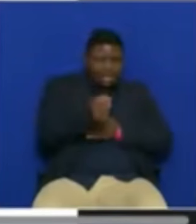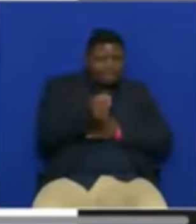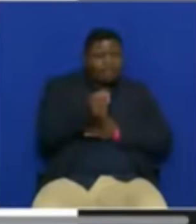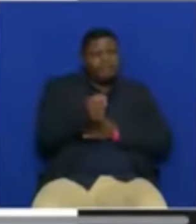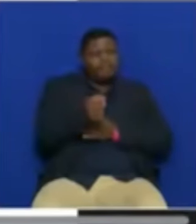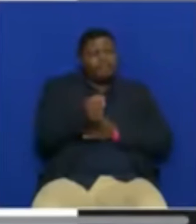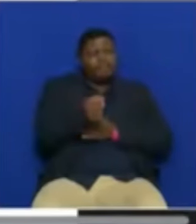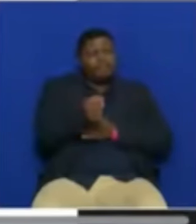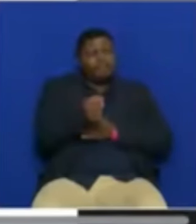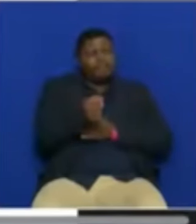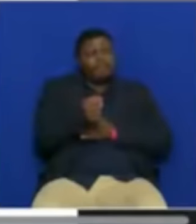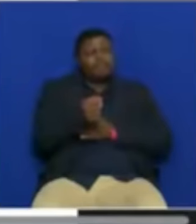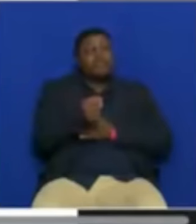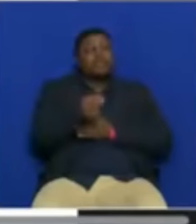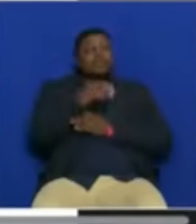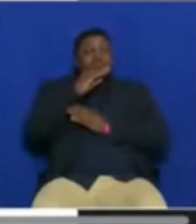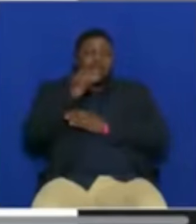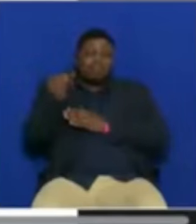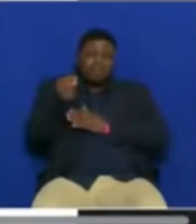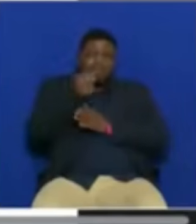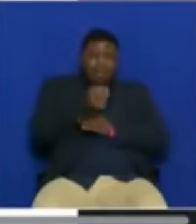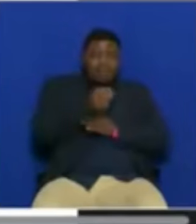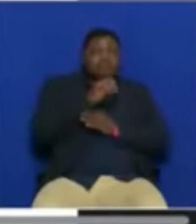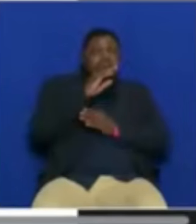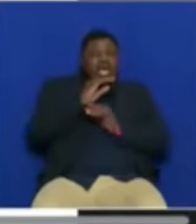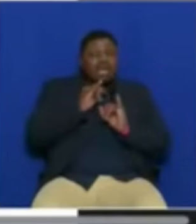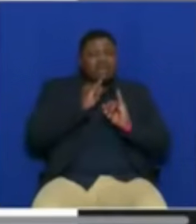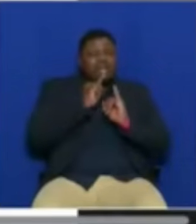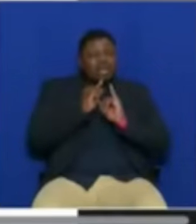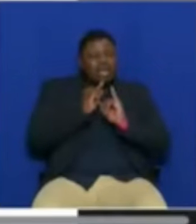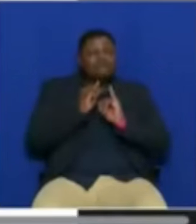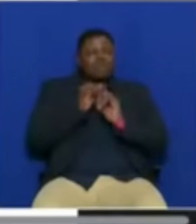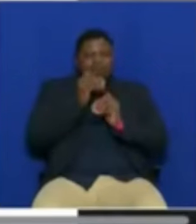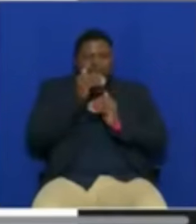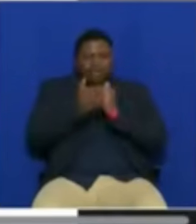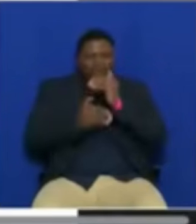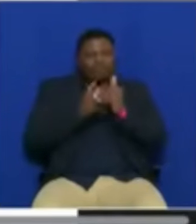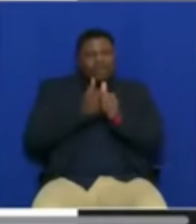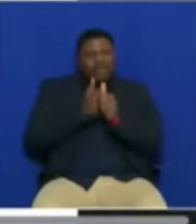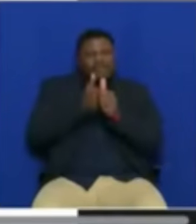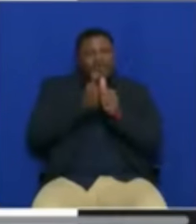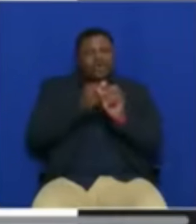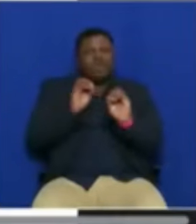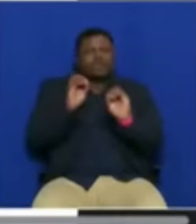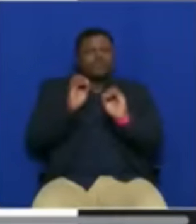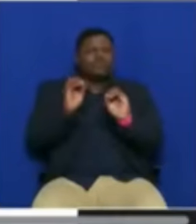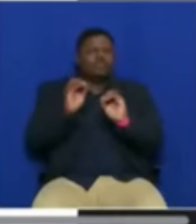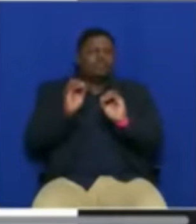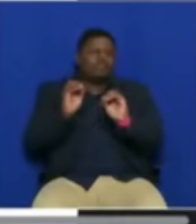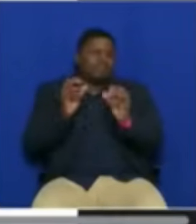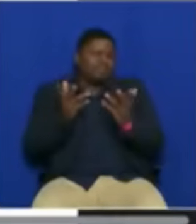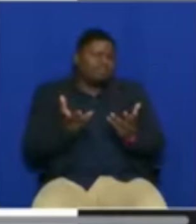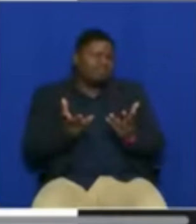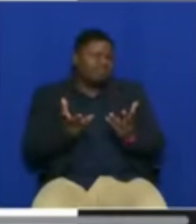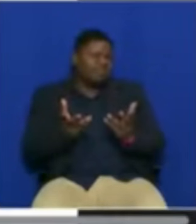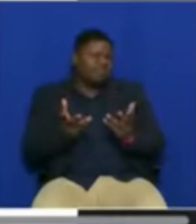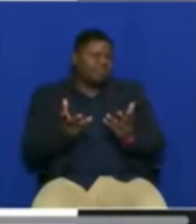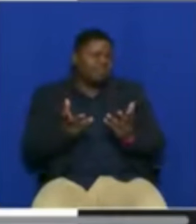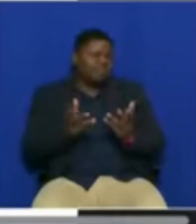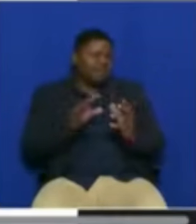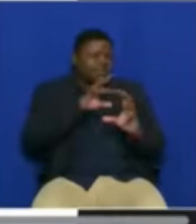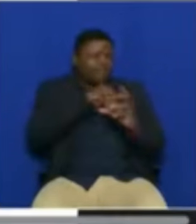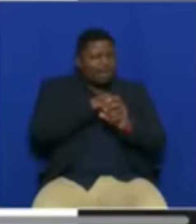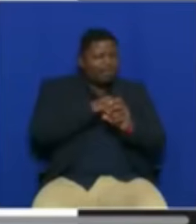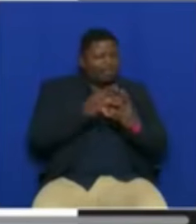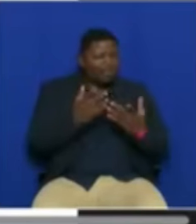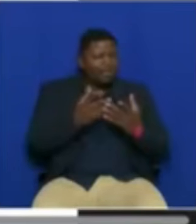manipulated vetting processes. They are not. They're not the subject of your investigation. They're not the subject in this docket. They are